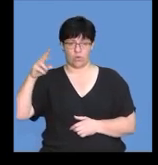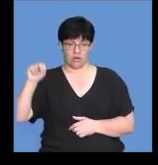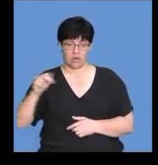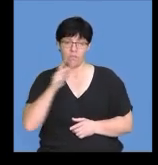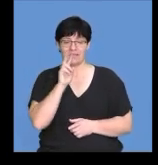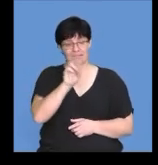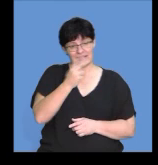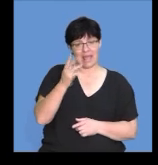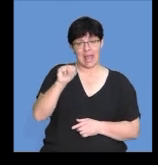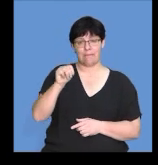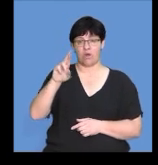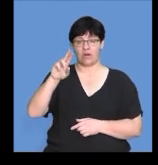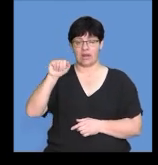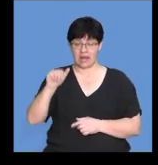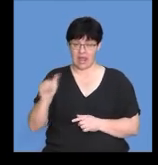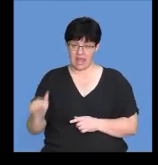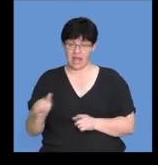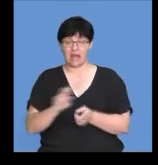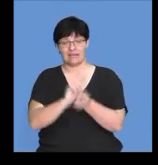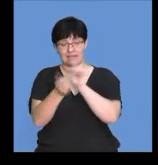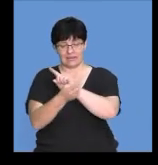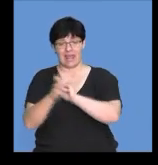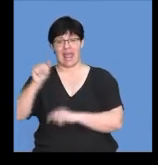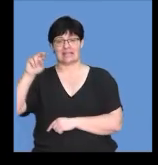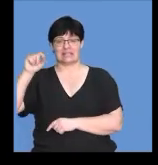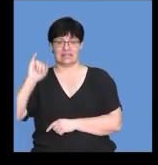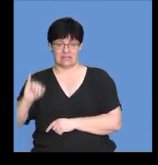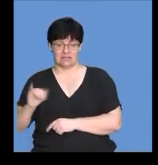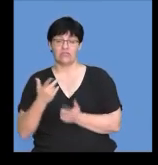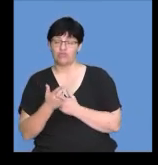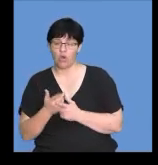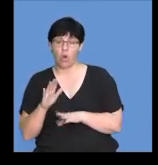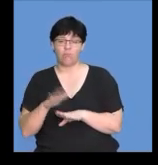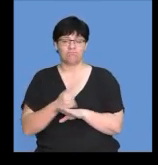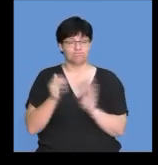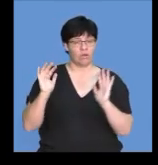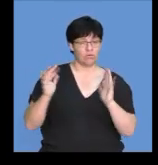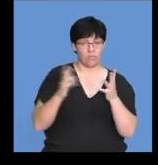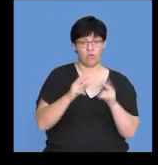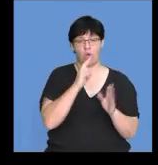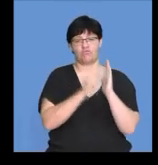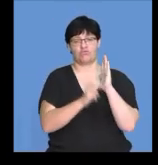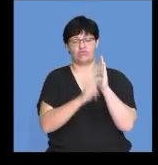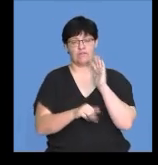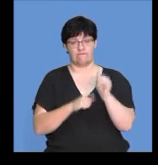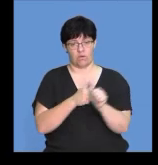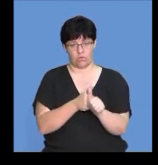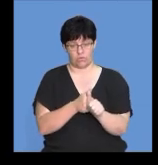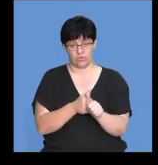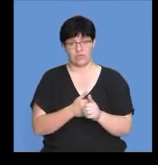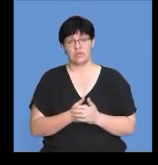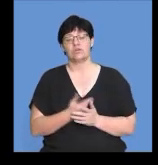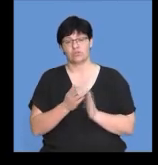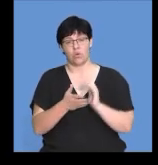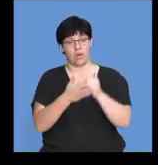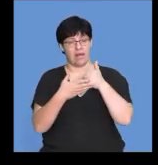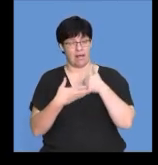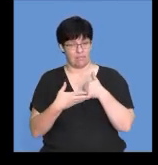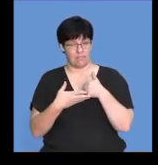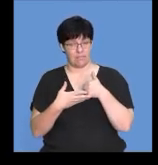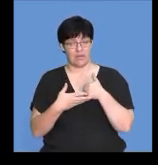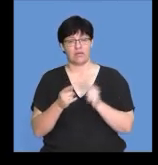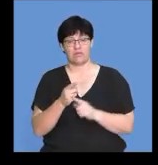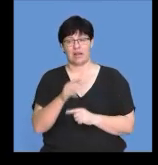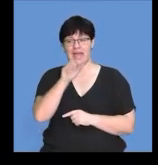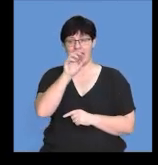mRNA into its anticodon, and so we've got to use the complementary base pair rule. So that's going to be, again, help me guys, so that's going to